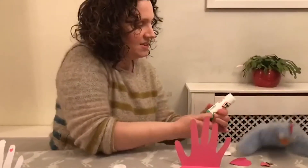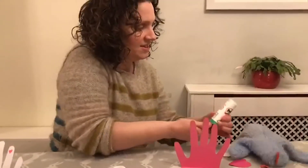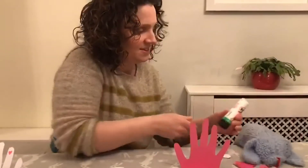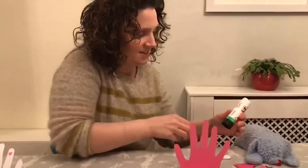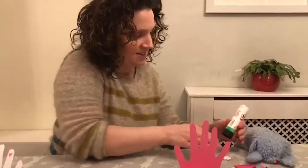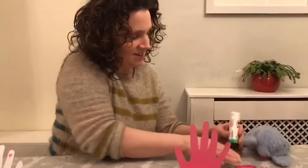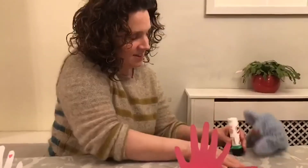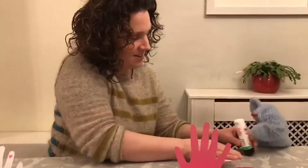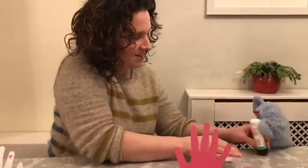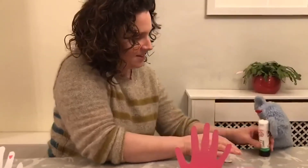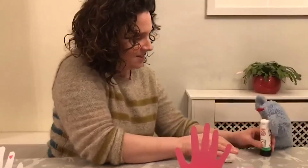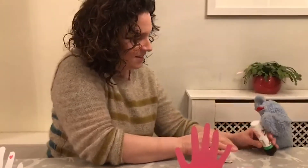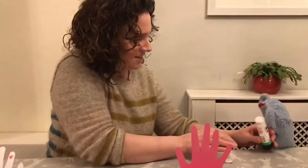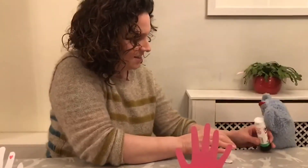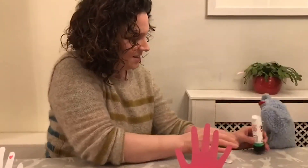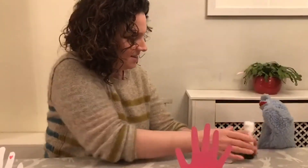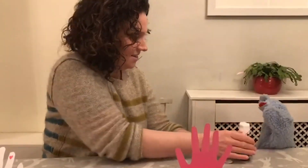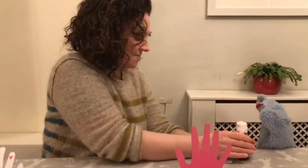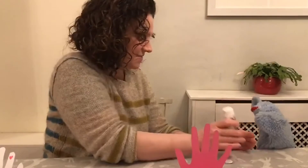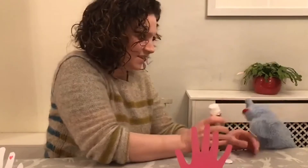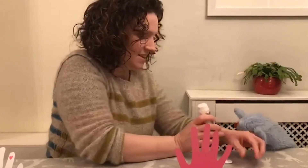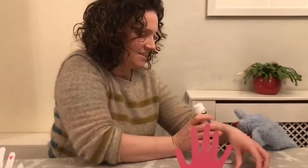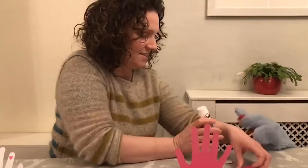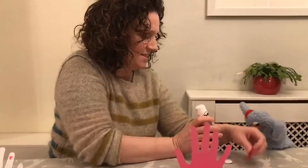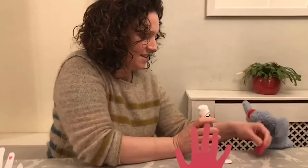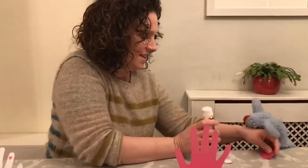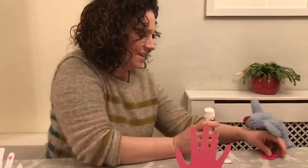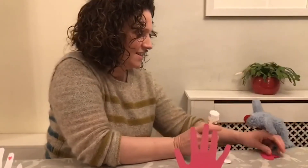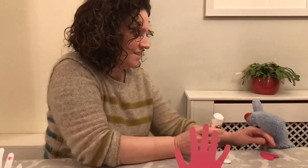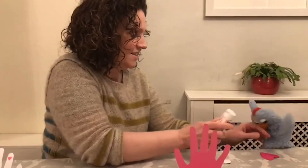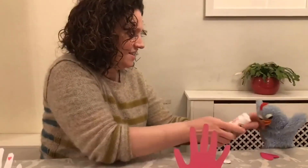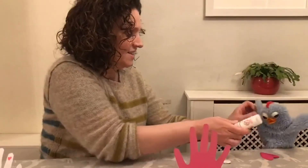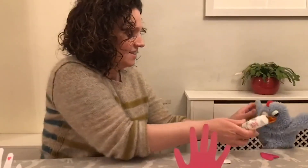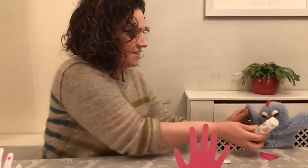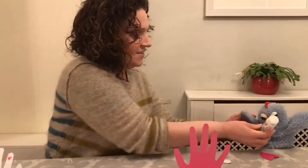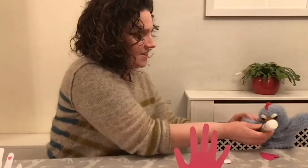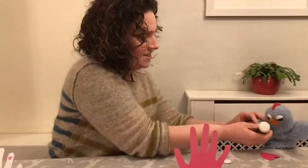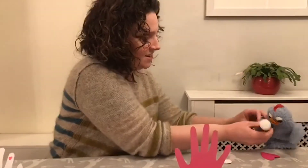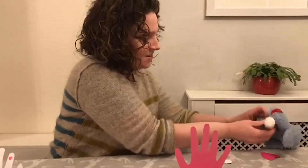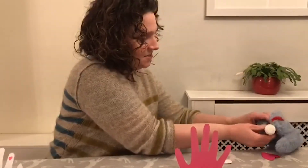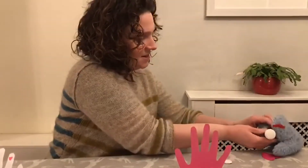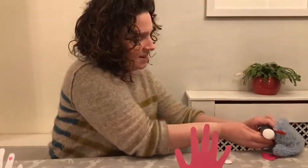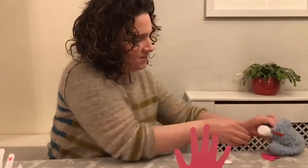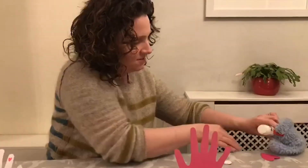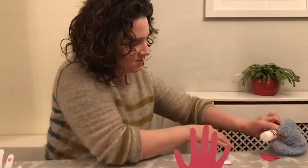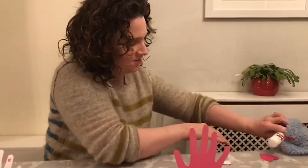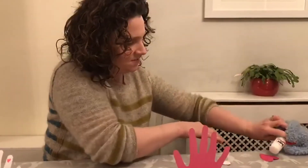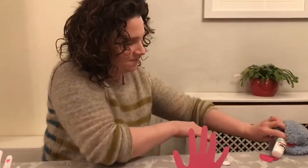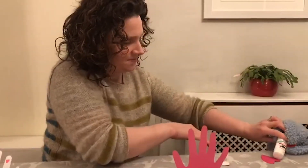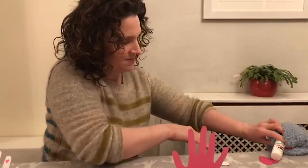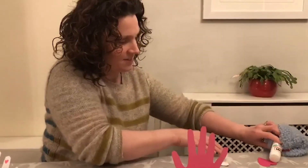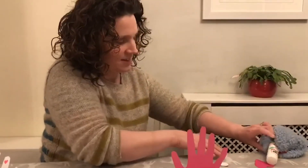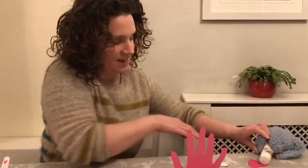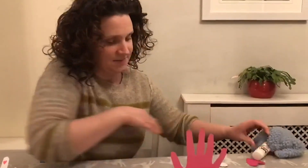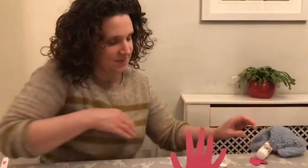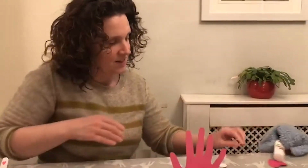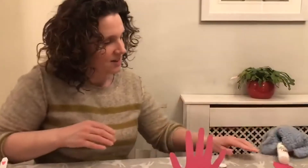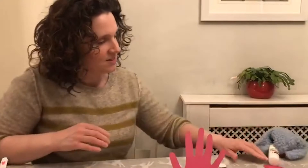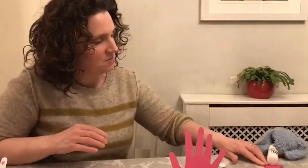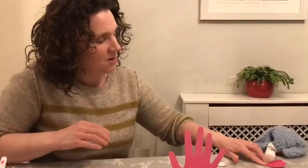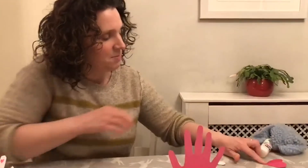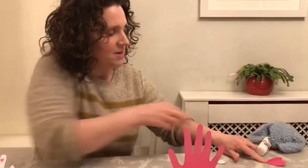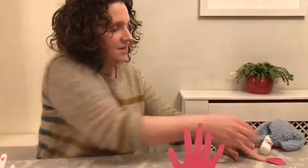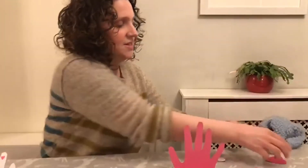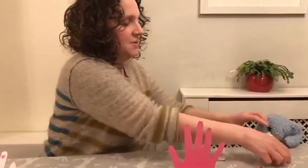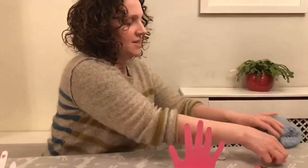glue. Okay, oh yeah, okay. So there's the glue. Can you glue? Okay,